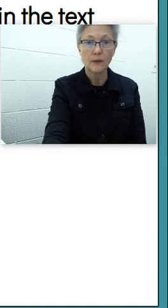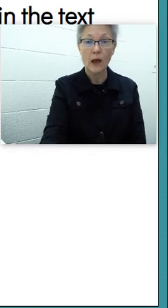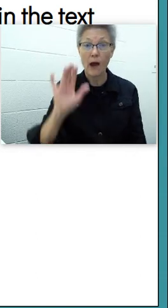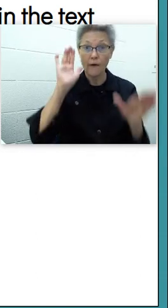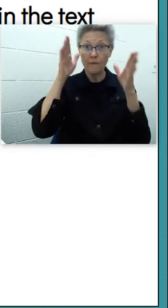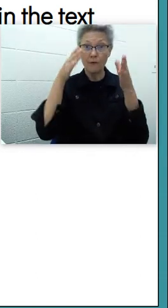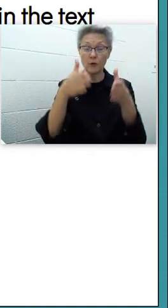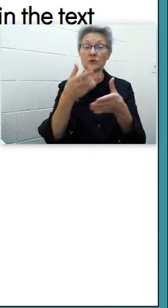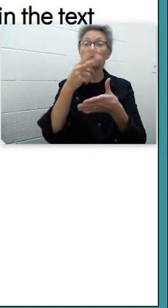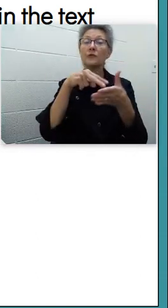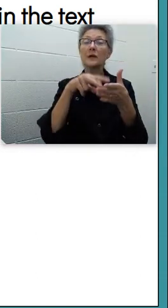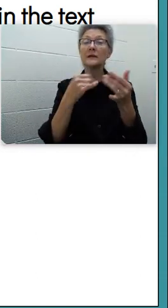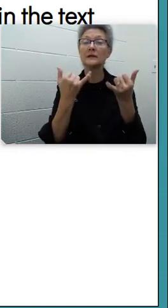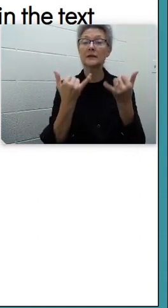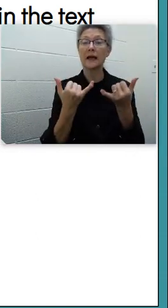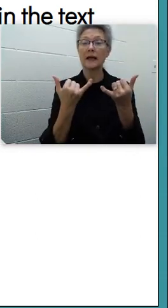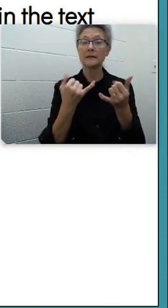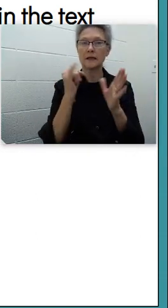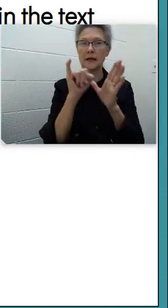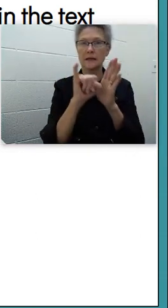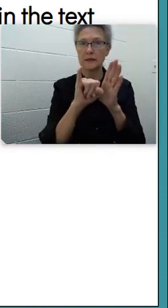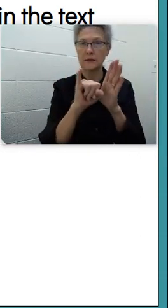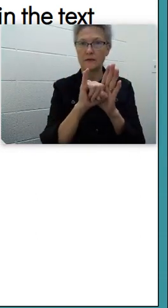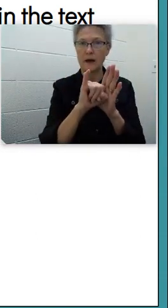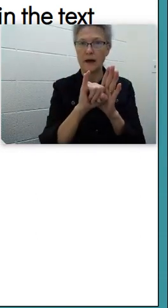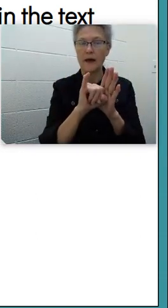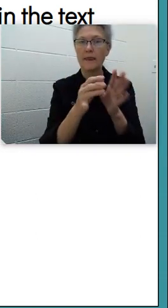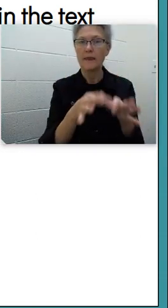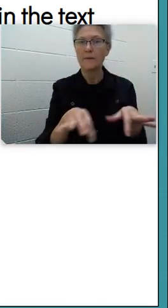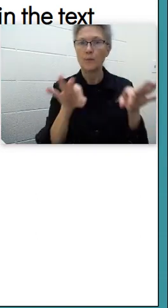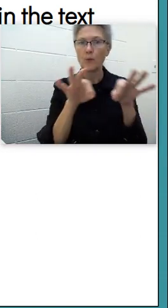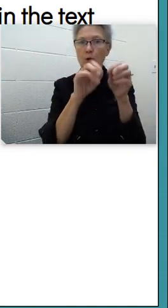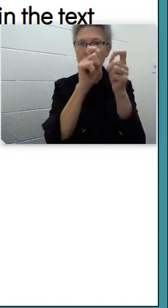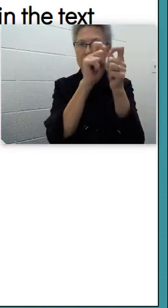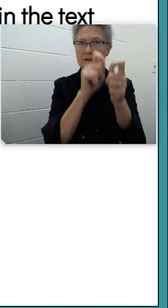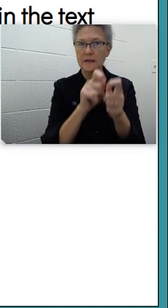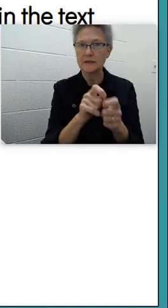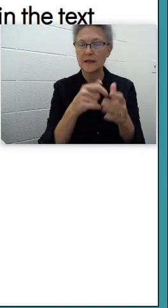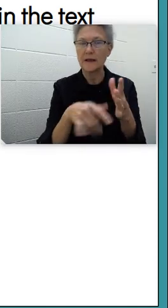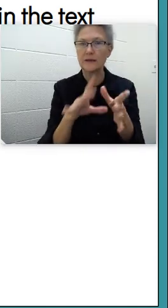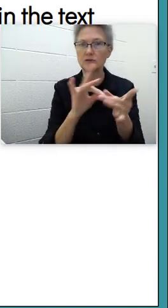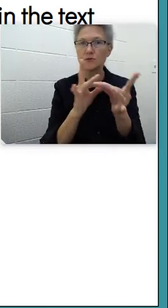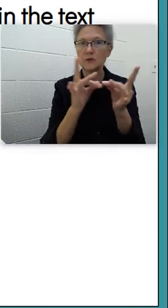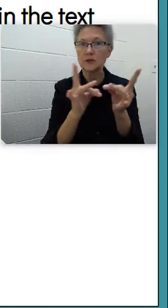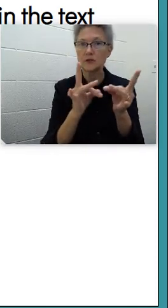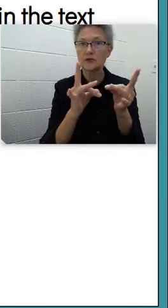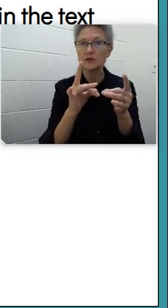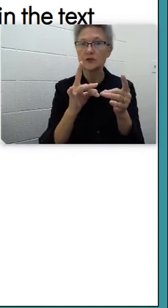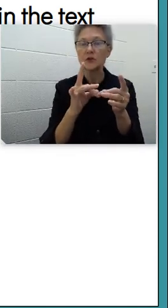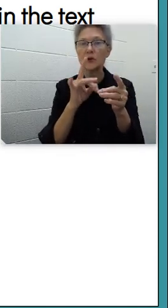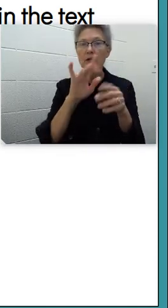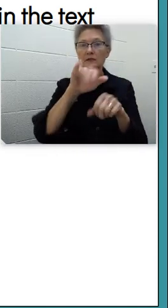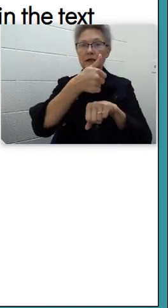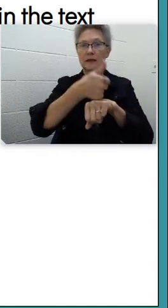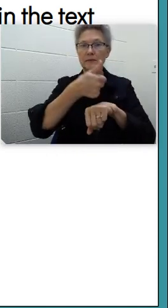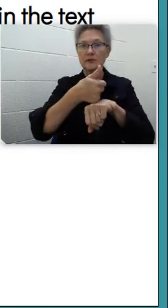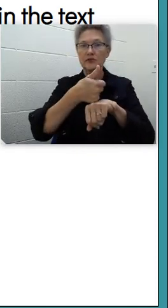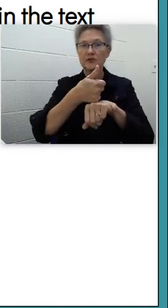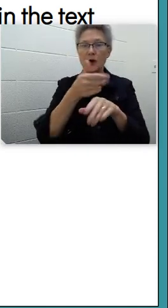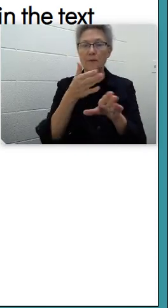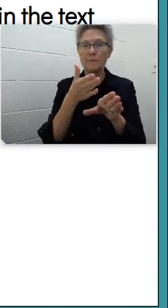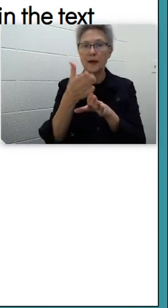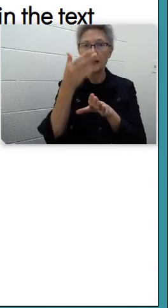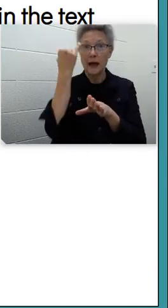Our focus for reading today is to identify the key details in the text to form a main idea. A